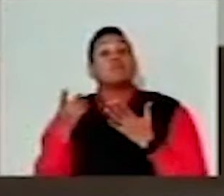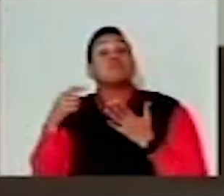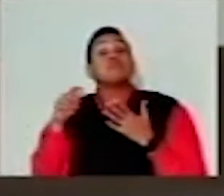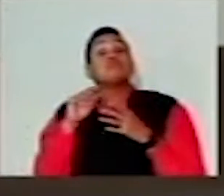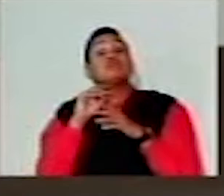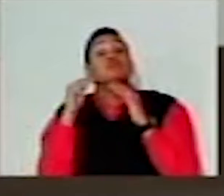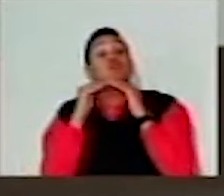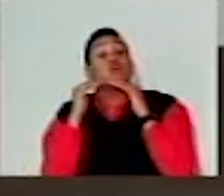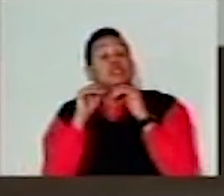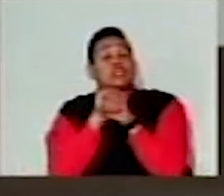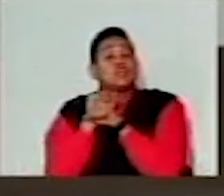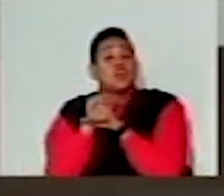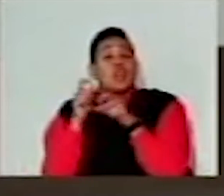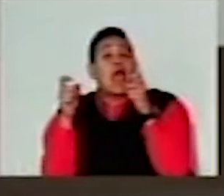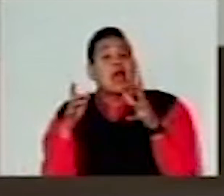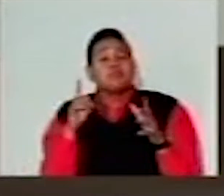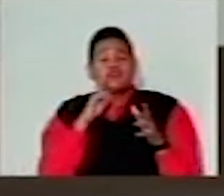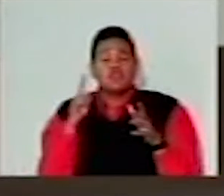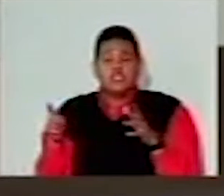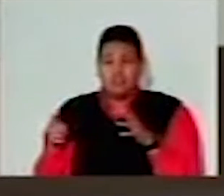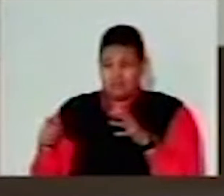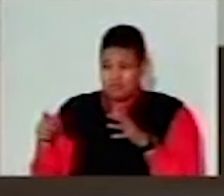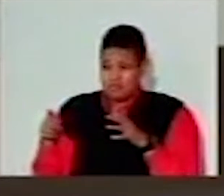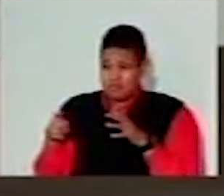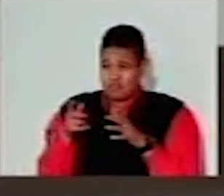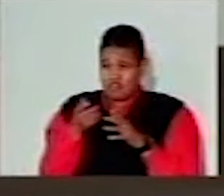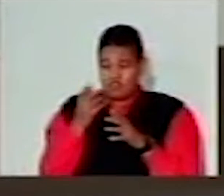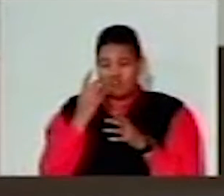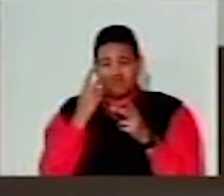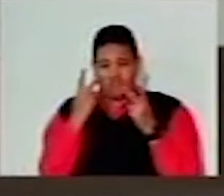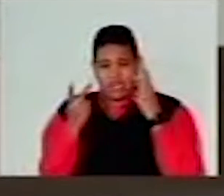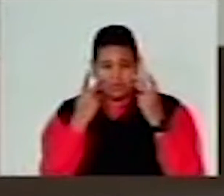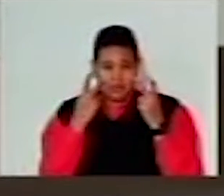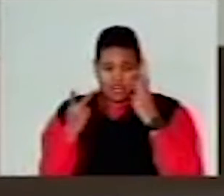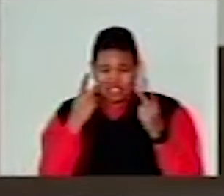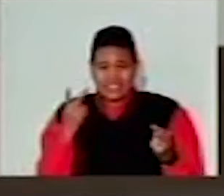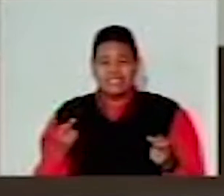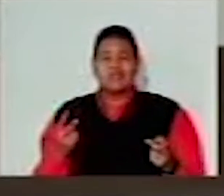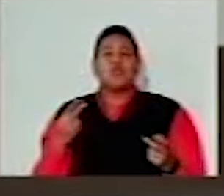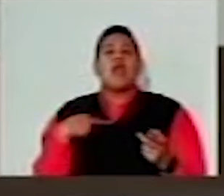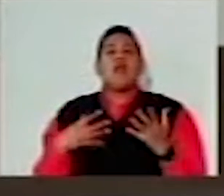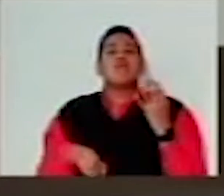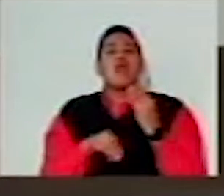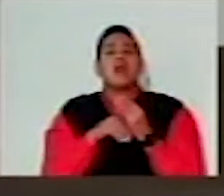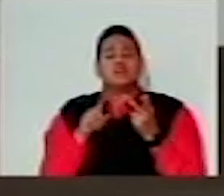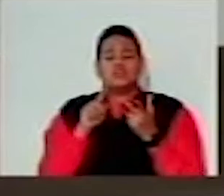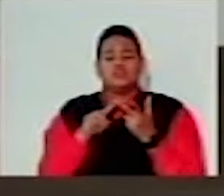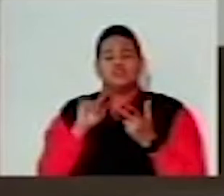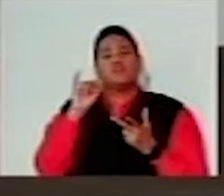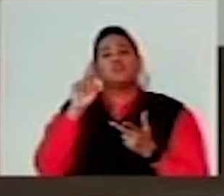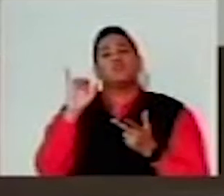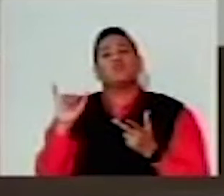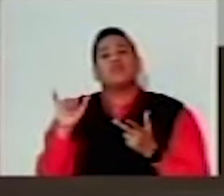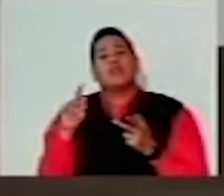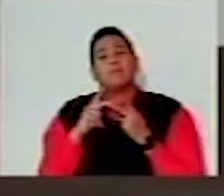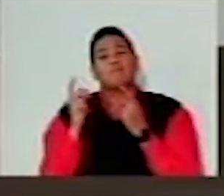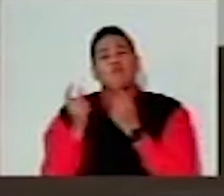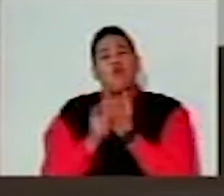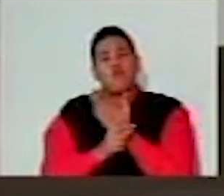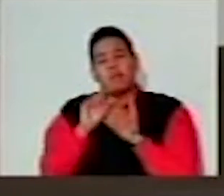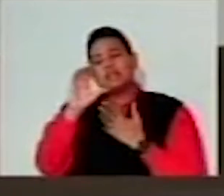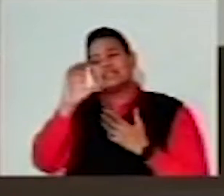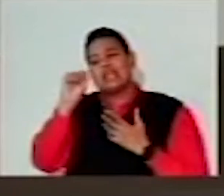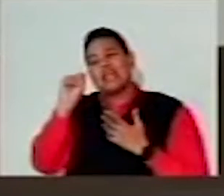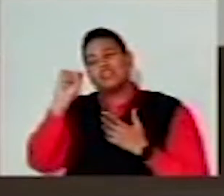Justice Administration and Administration and Transparency. We have, Mr. Speaker, the Juris program, the CSJP